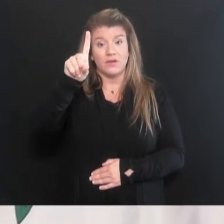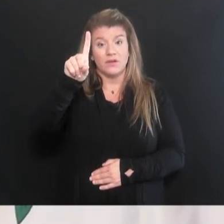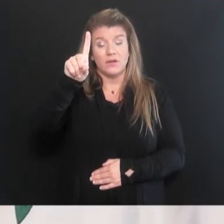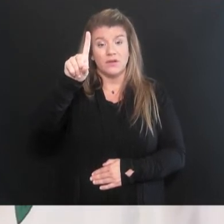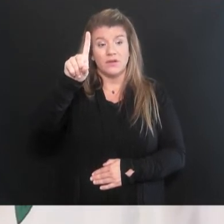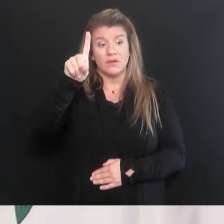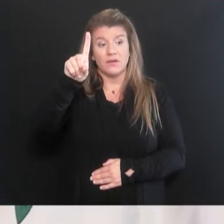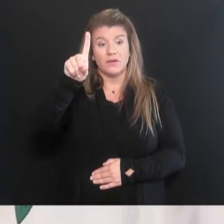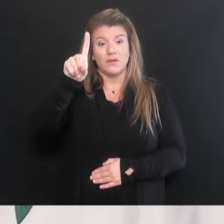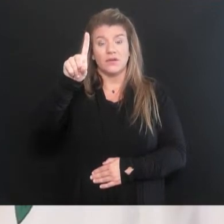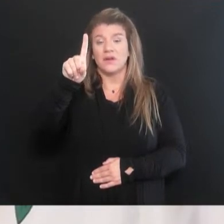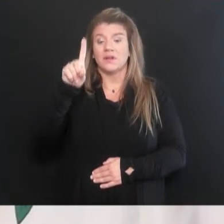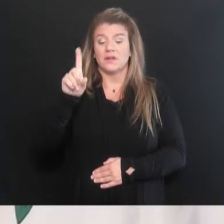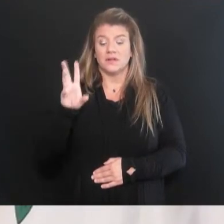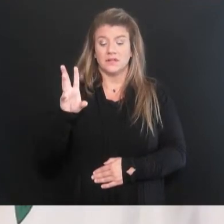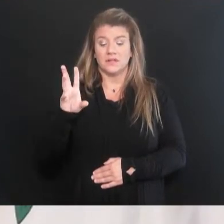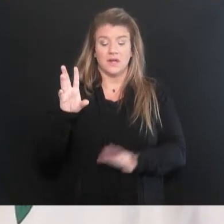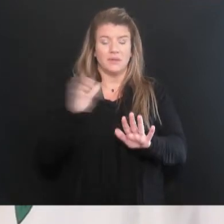the